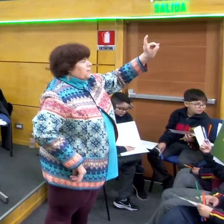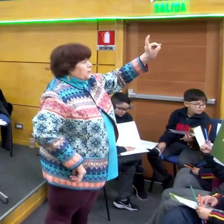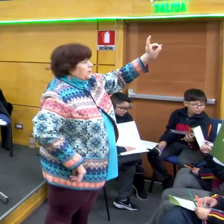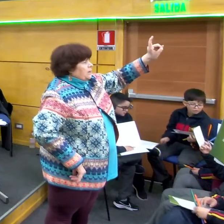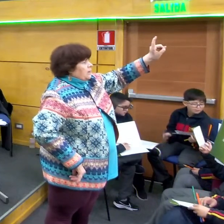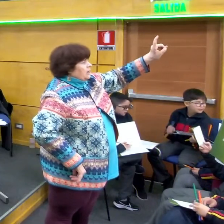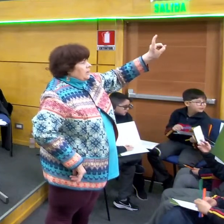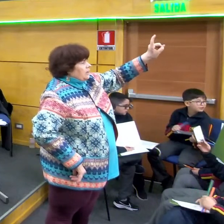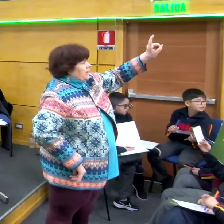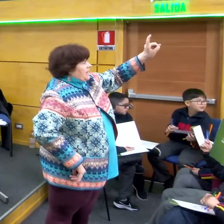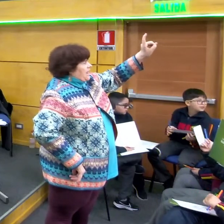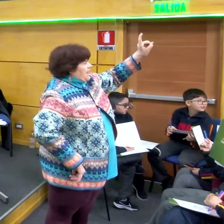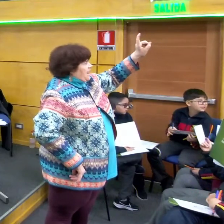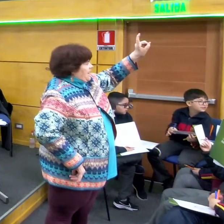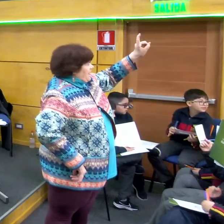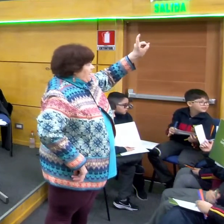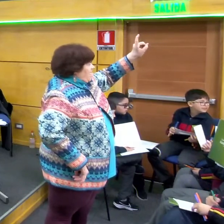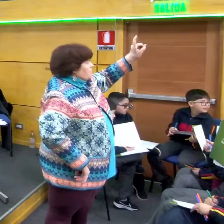remember,